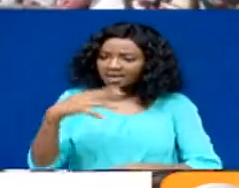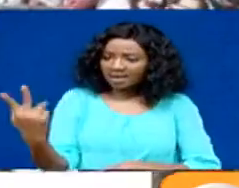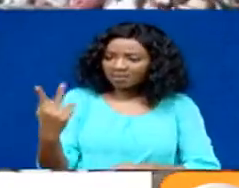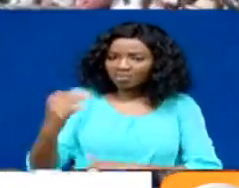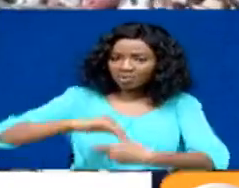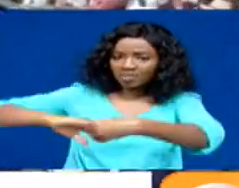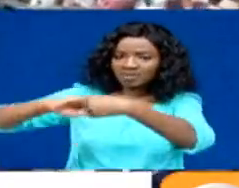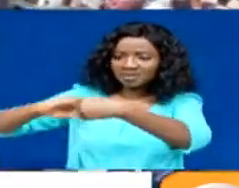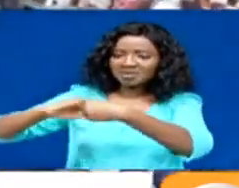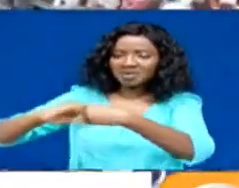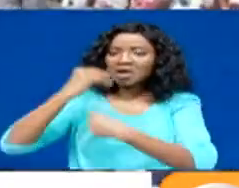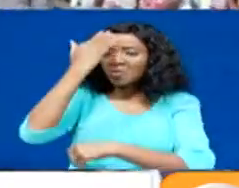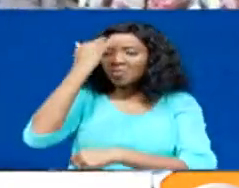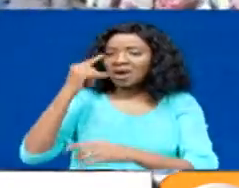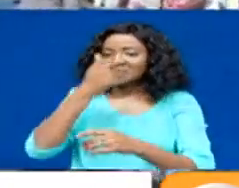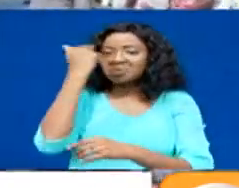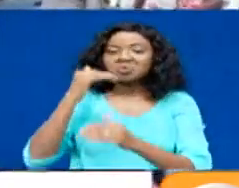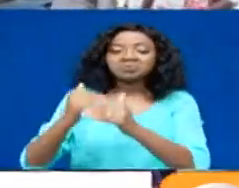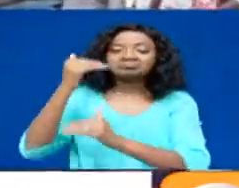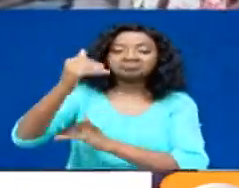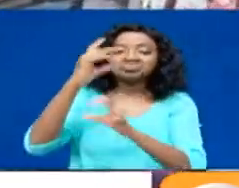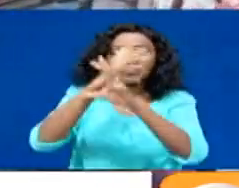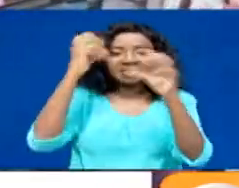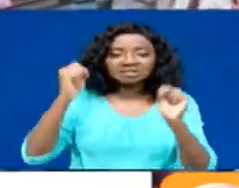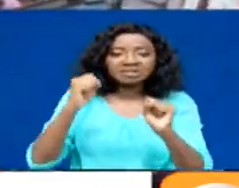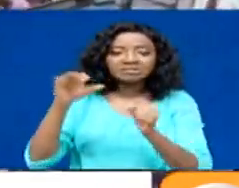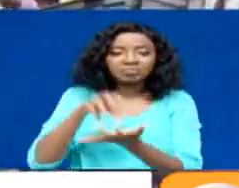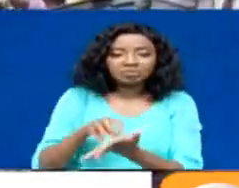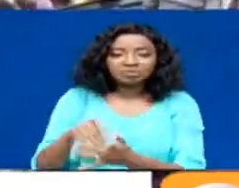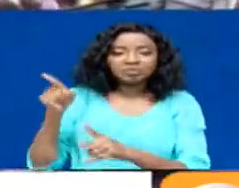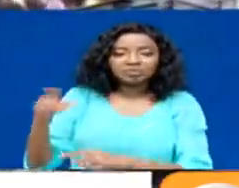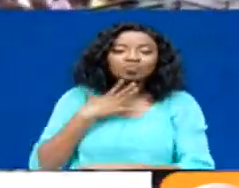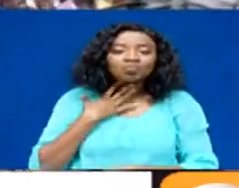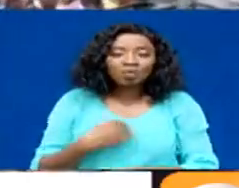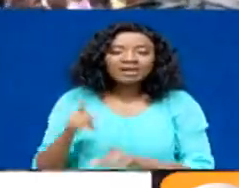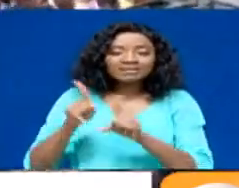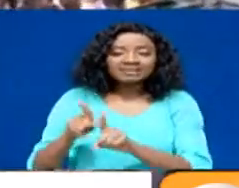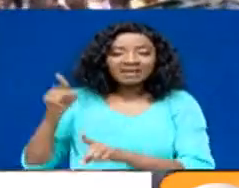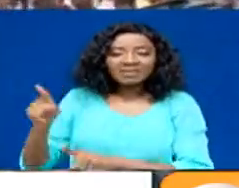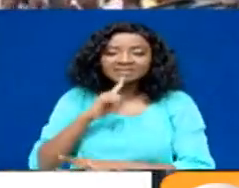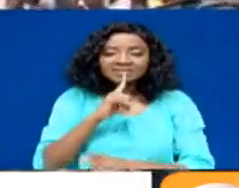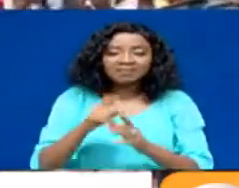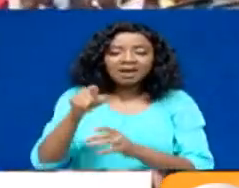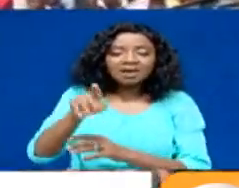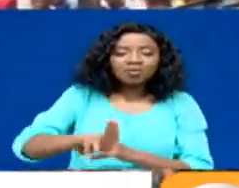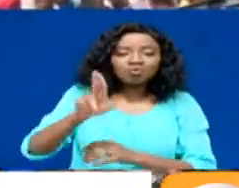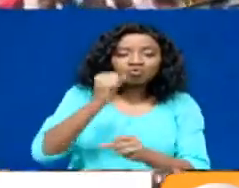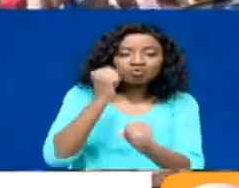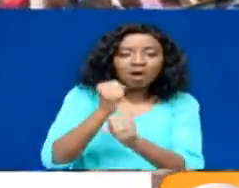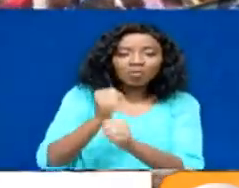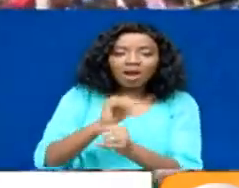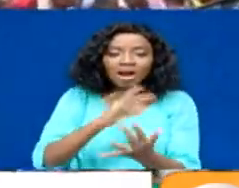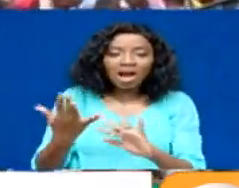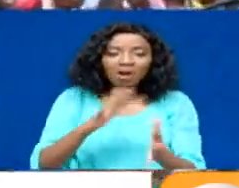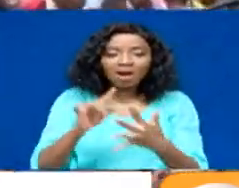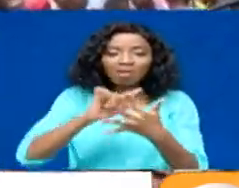of succession politics and that the former prime minister was taking advantage of President Uhuru Kenyatta's administration for his selfish